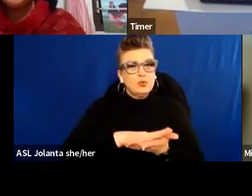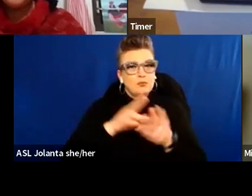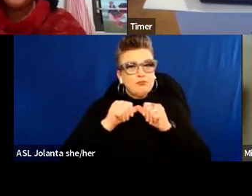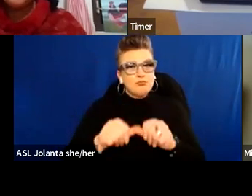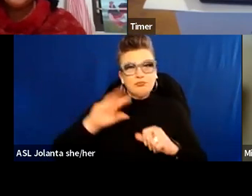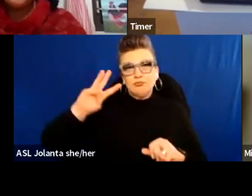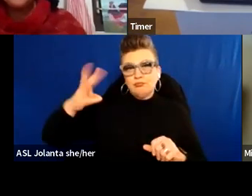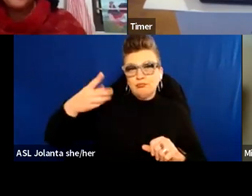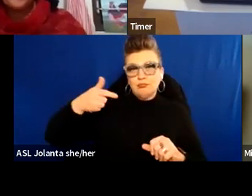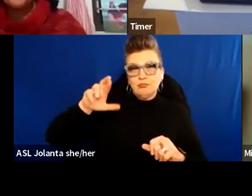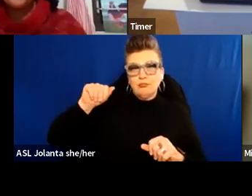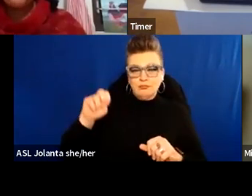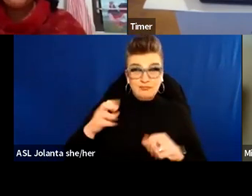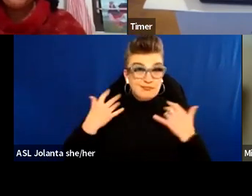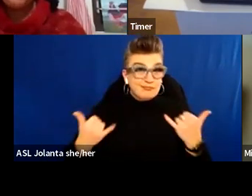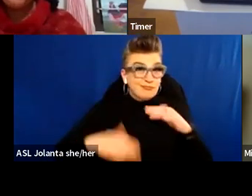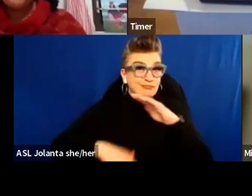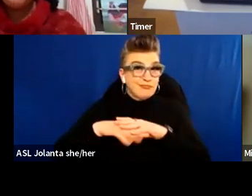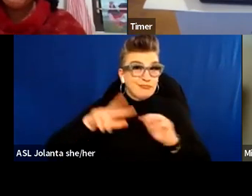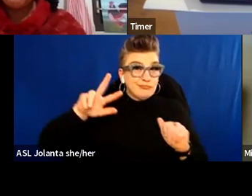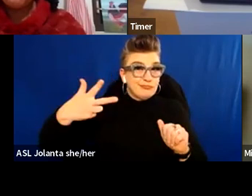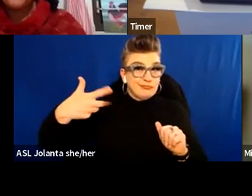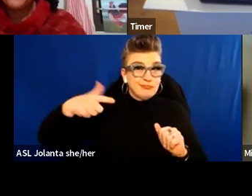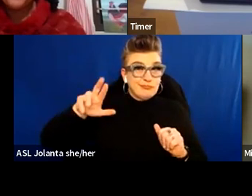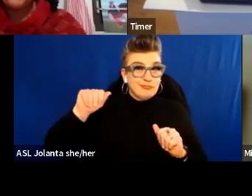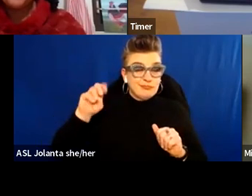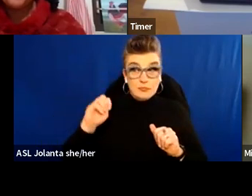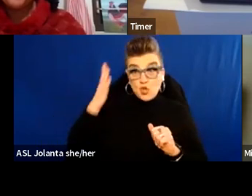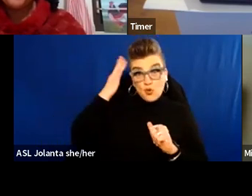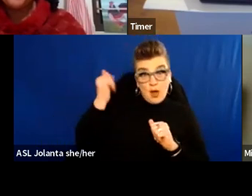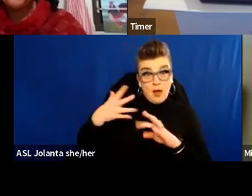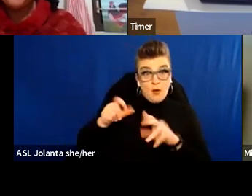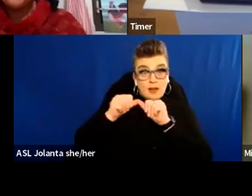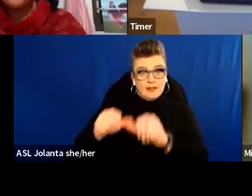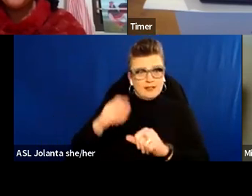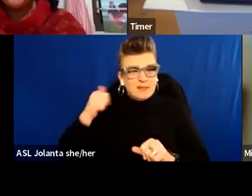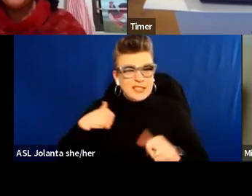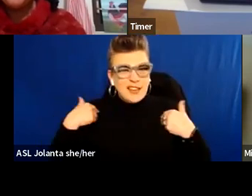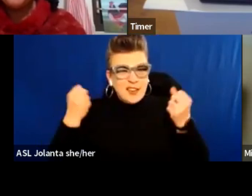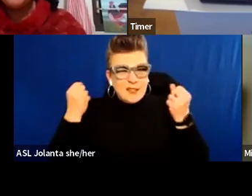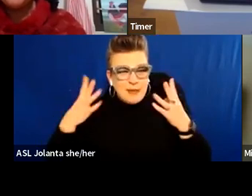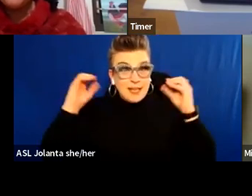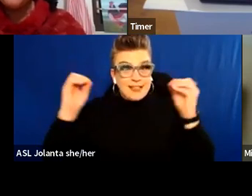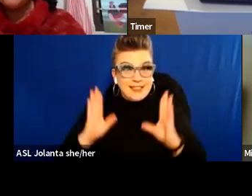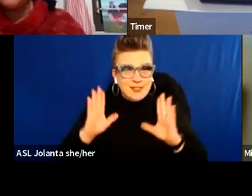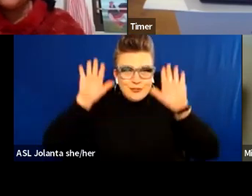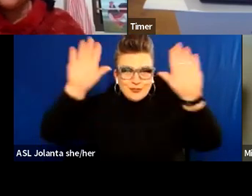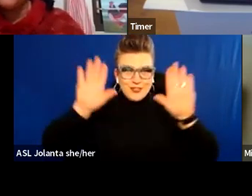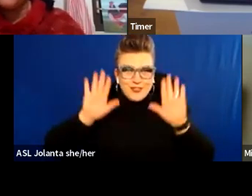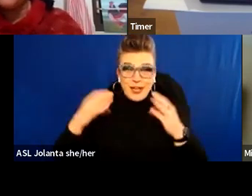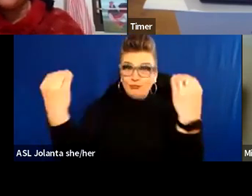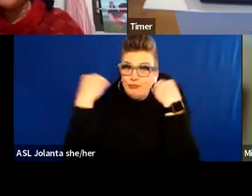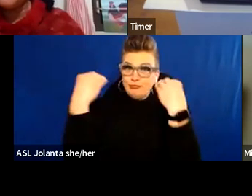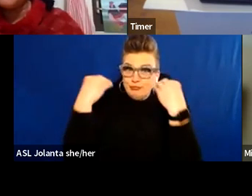only goes up to third grade right now one reason is i have so many great teachers and they have taught me so much and they have